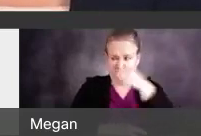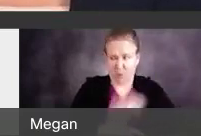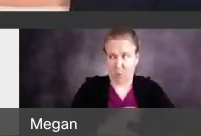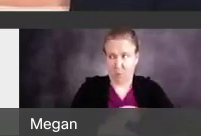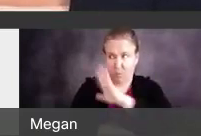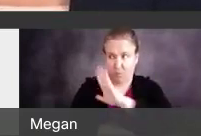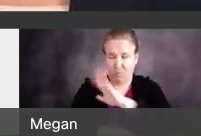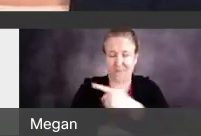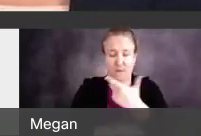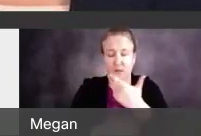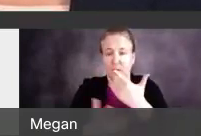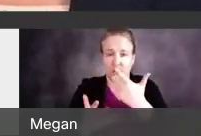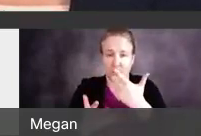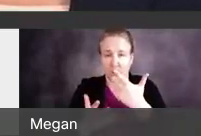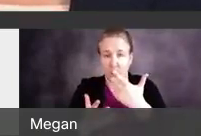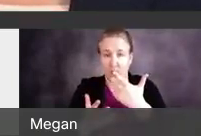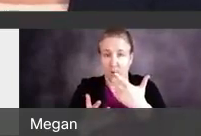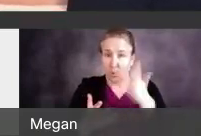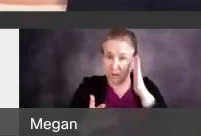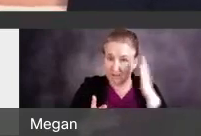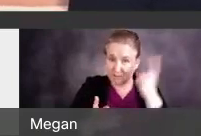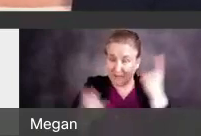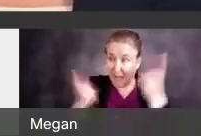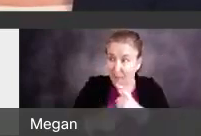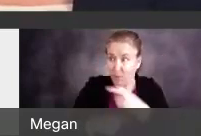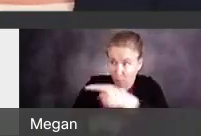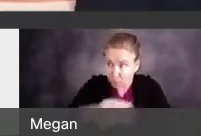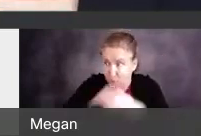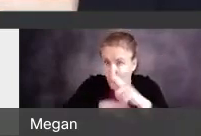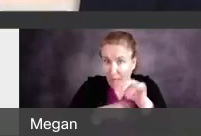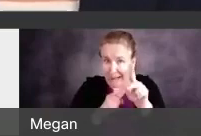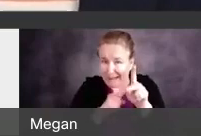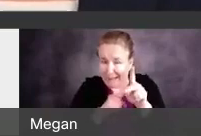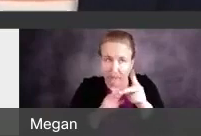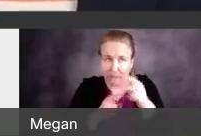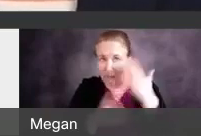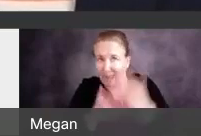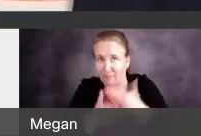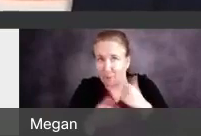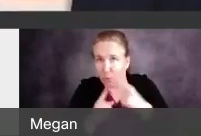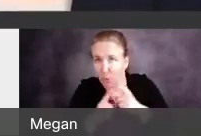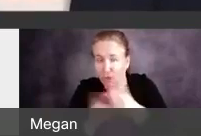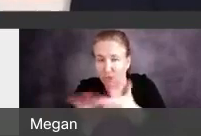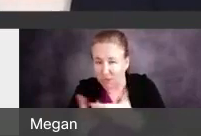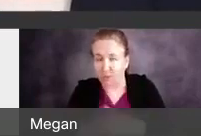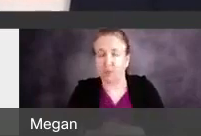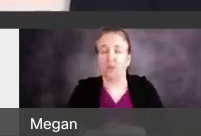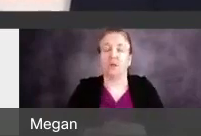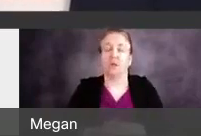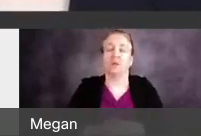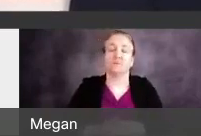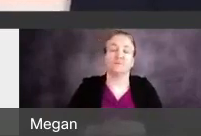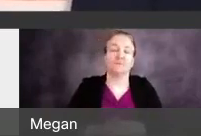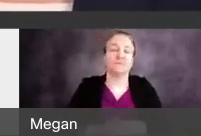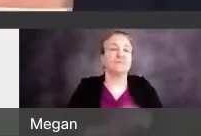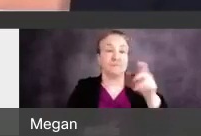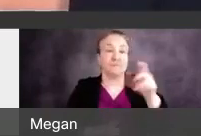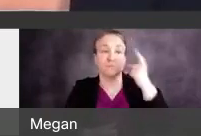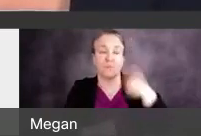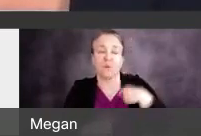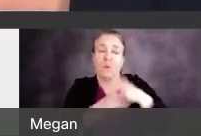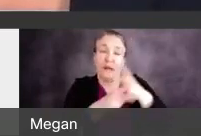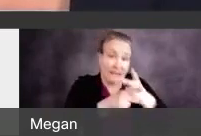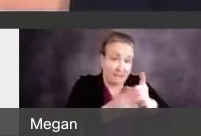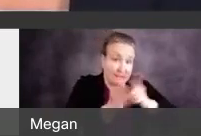for lack of a better word, stole that link from somebody else? Well, what we are checking carefully